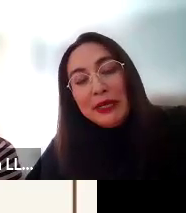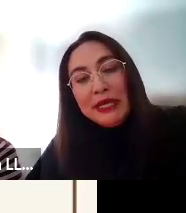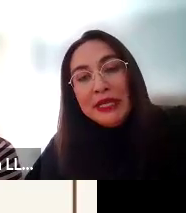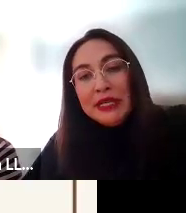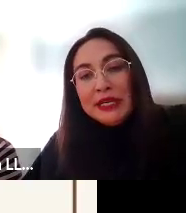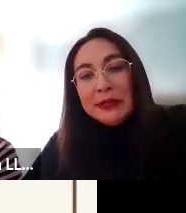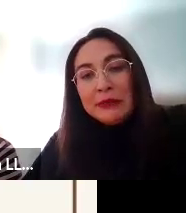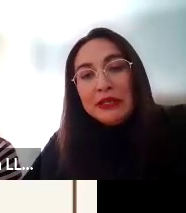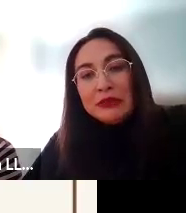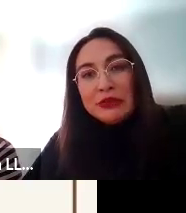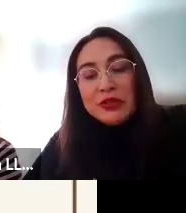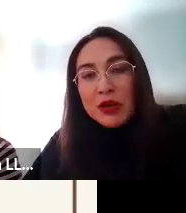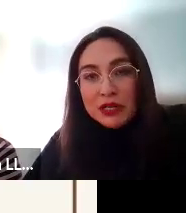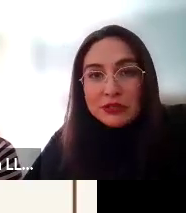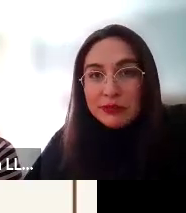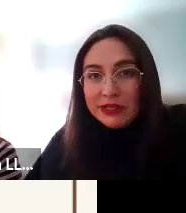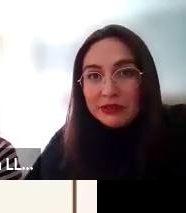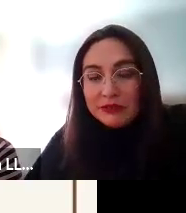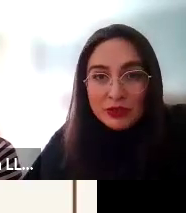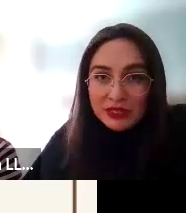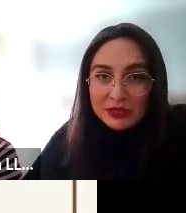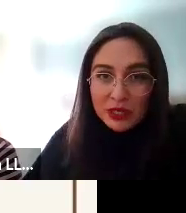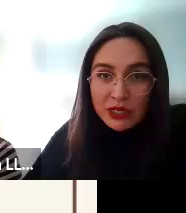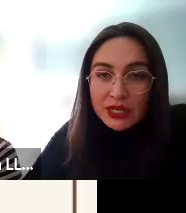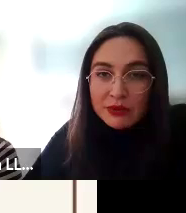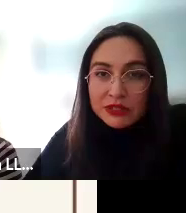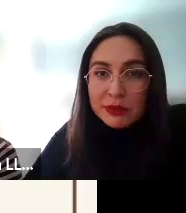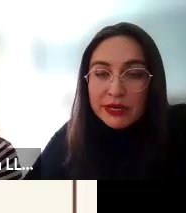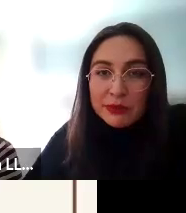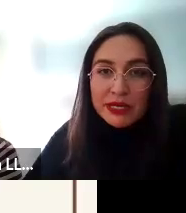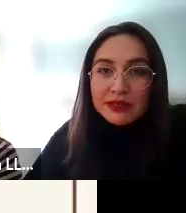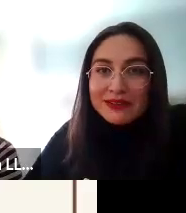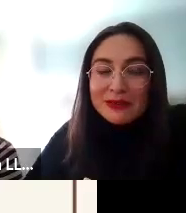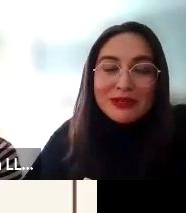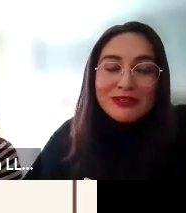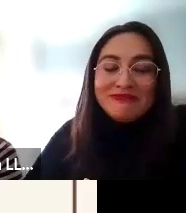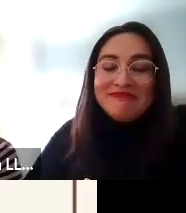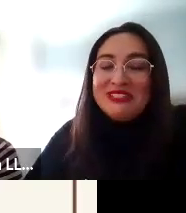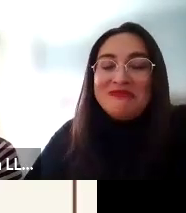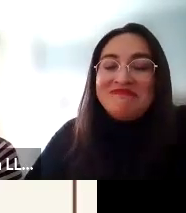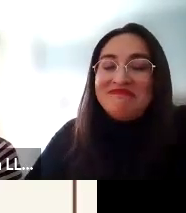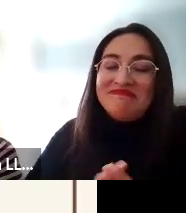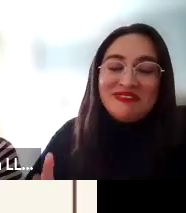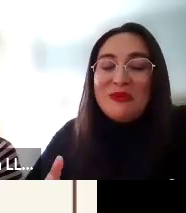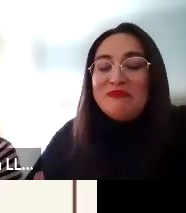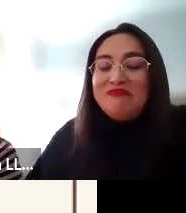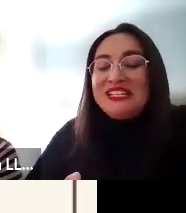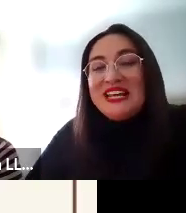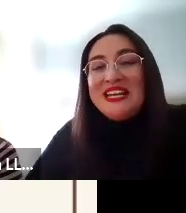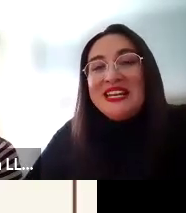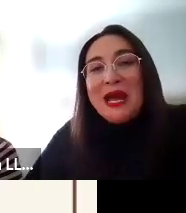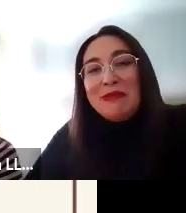with the department. And we're so honored to be doing this work with the department. We're just